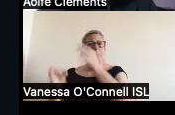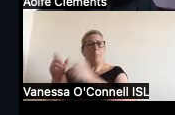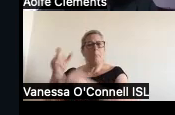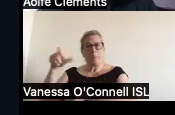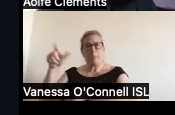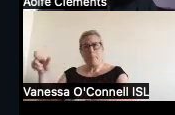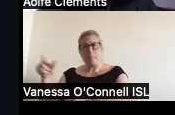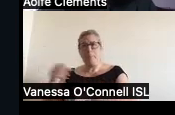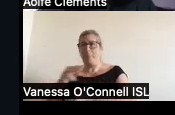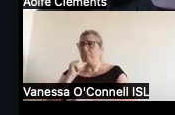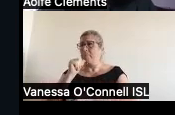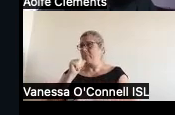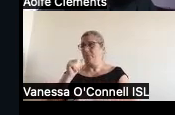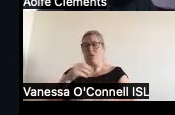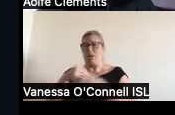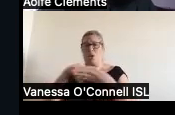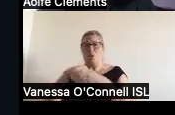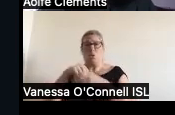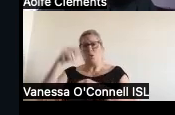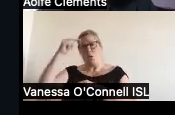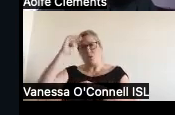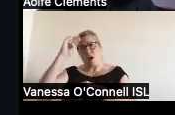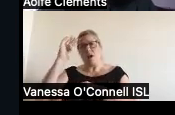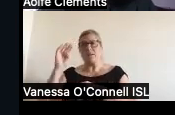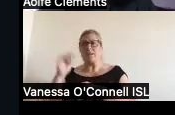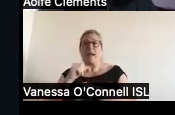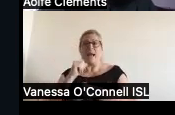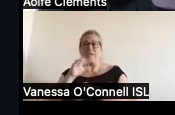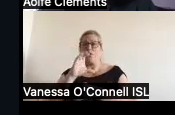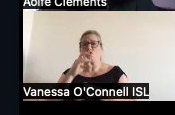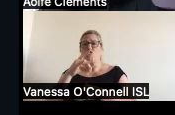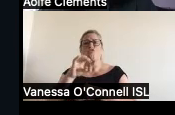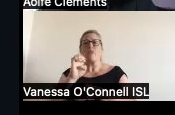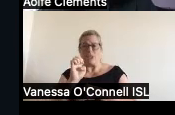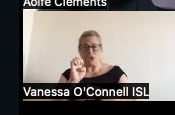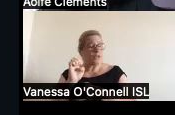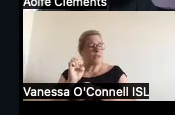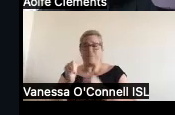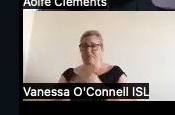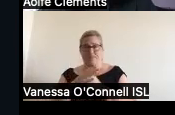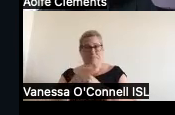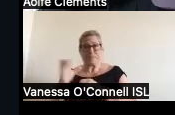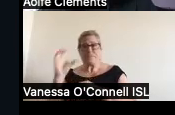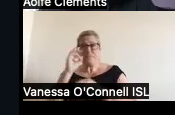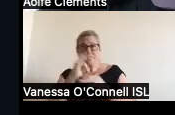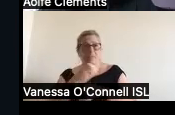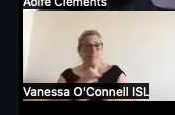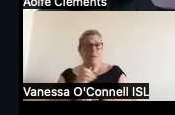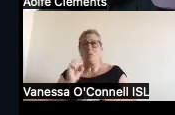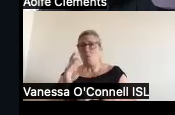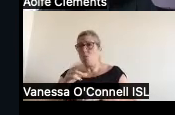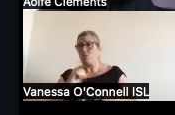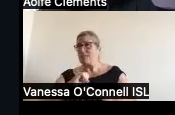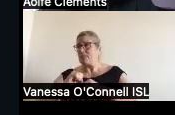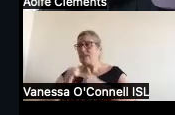Northern Irish MPs. There's no creche at the Northern Ireland Assembly, and there is no space for when they're feeding their babies at the